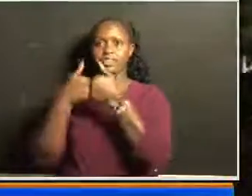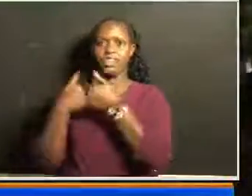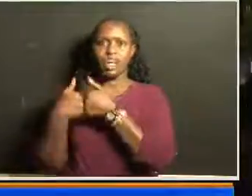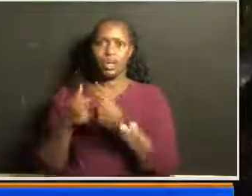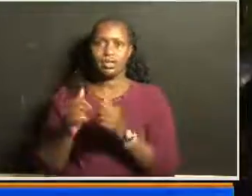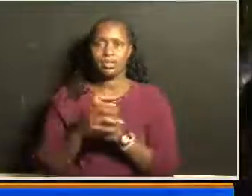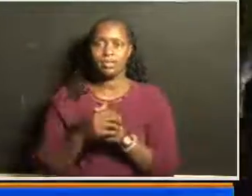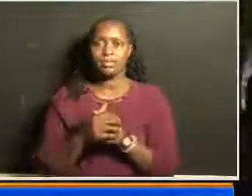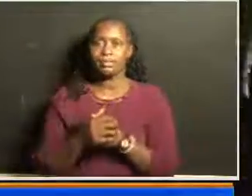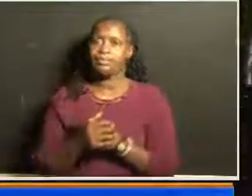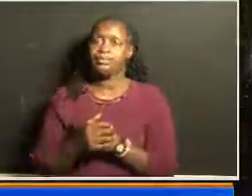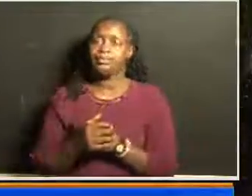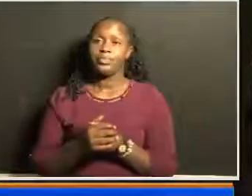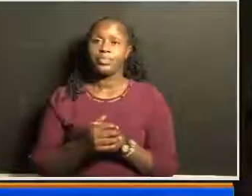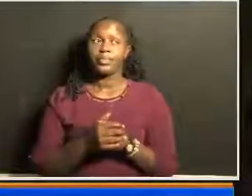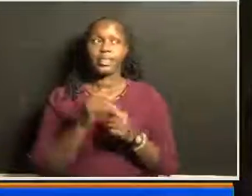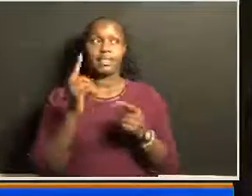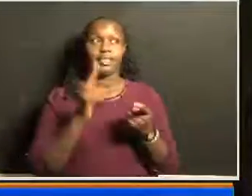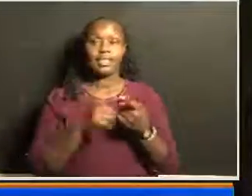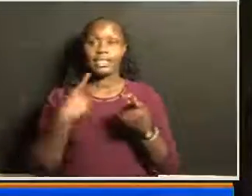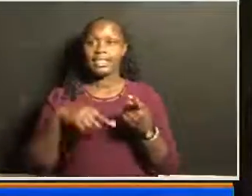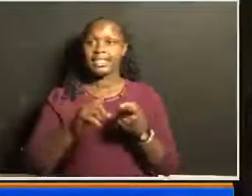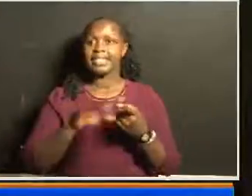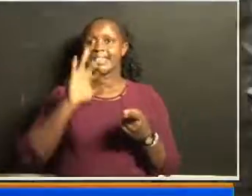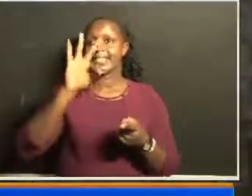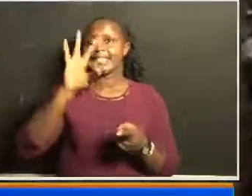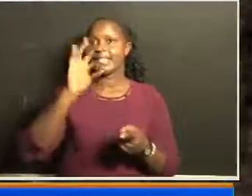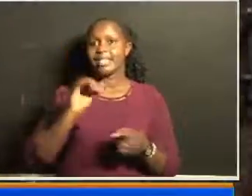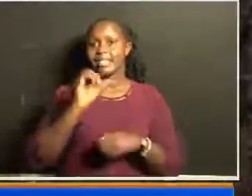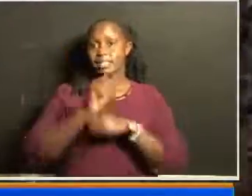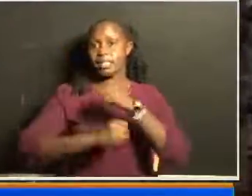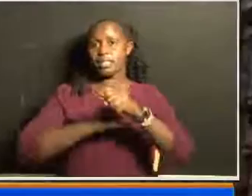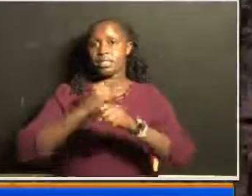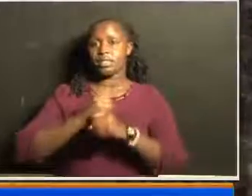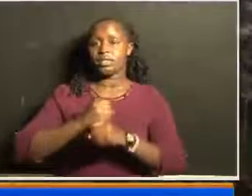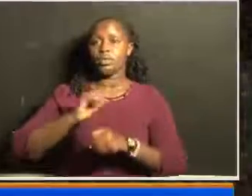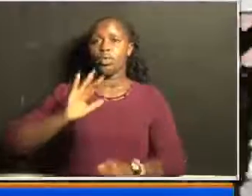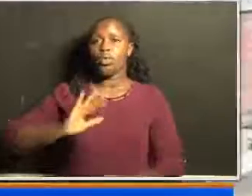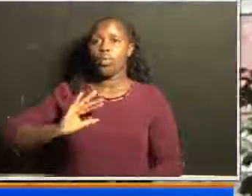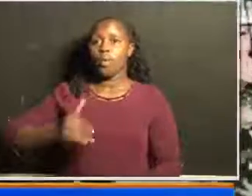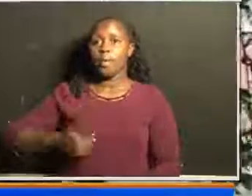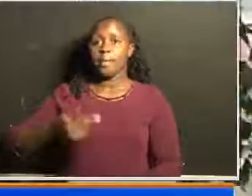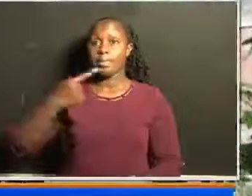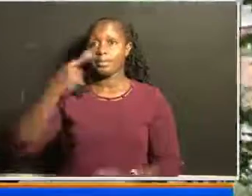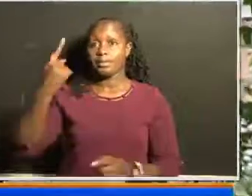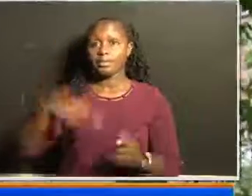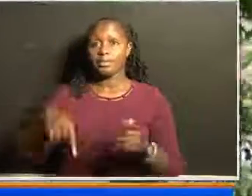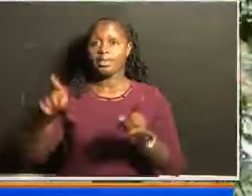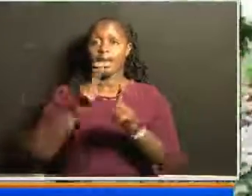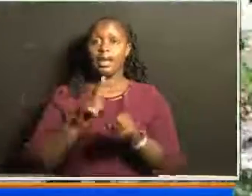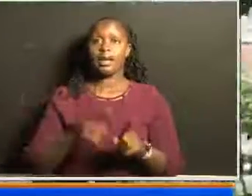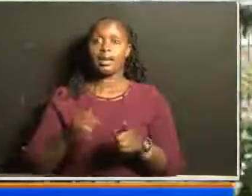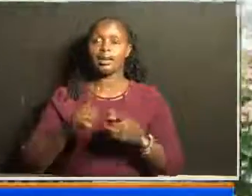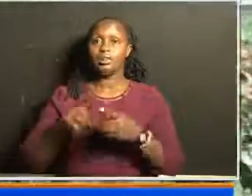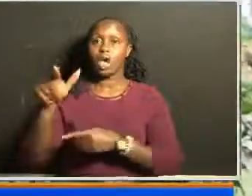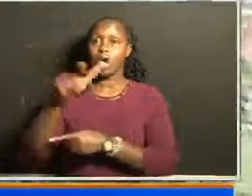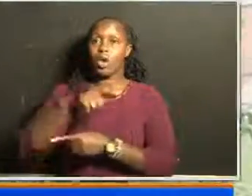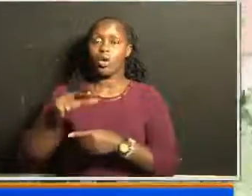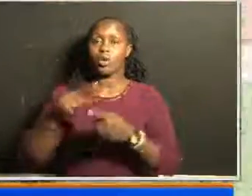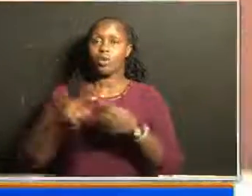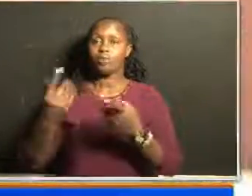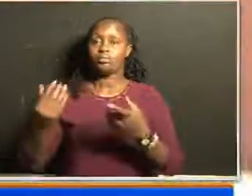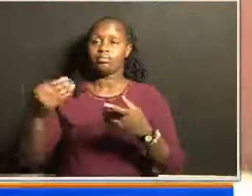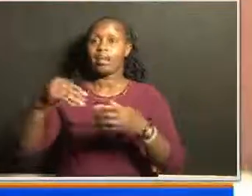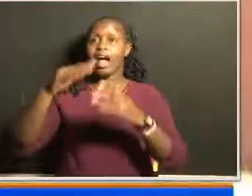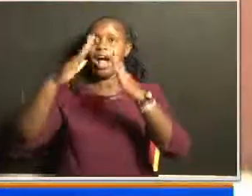She is an attractive 30-year-old woman, a CEO of a local interior design firm founded 4 years